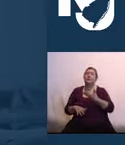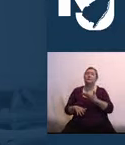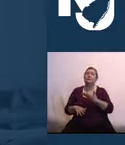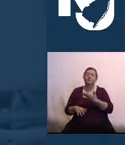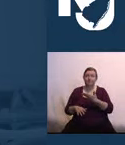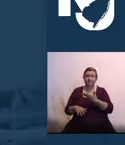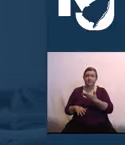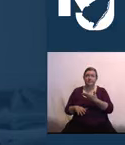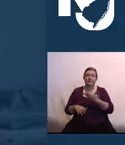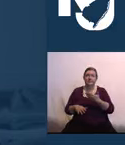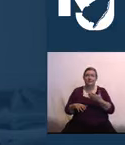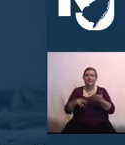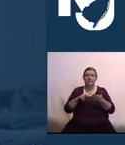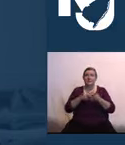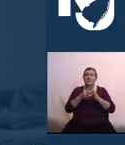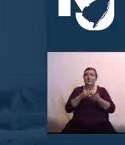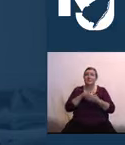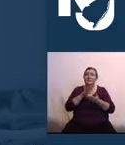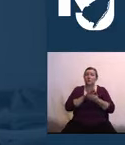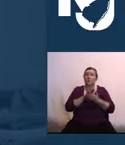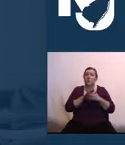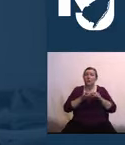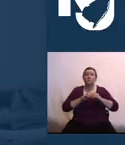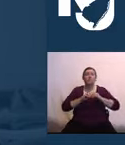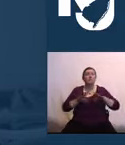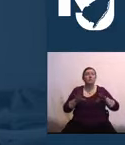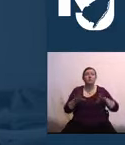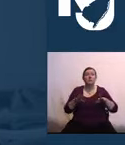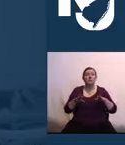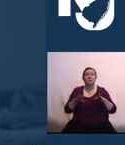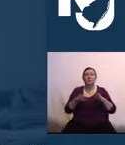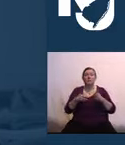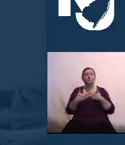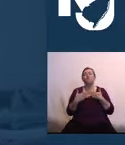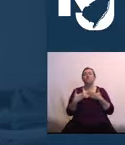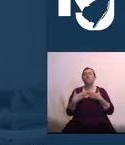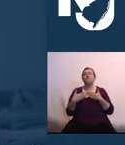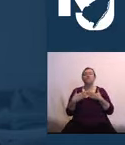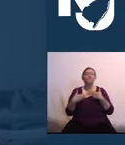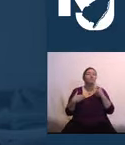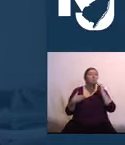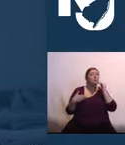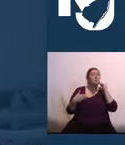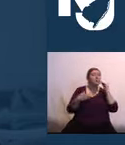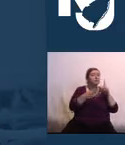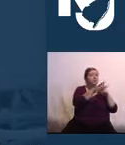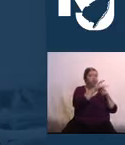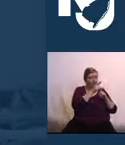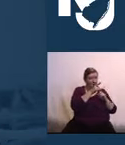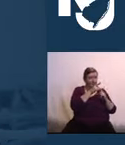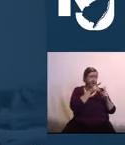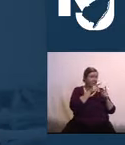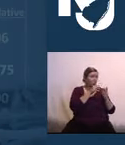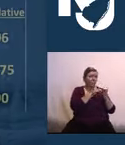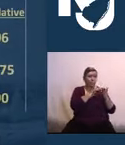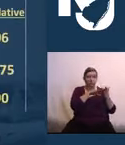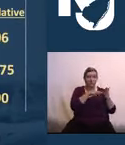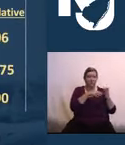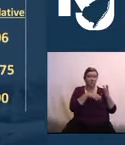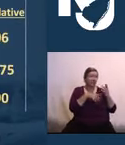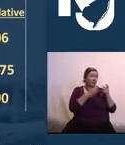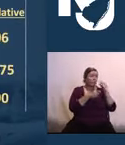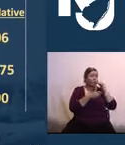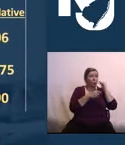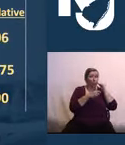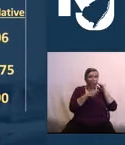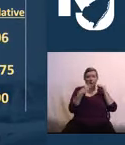in-school transmission. This is for all cases, regardless of where folks contracted the virus. And now we'll flip